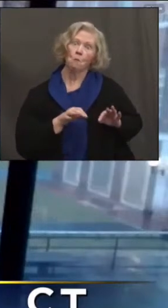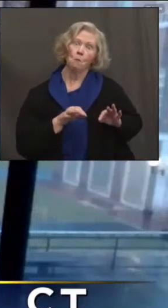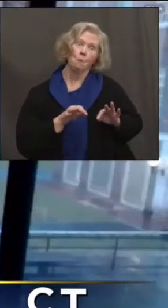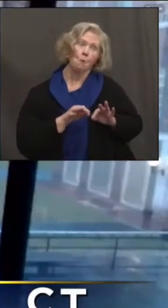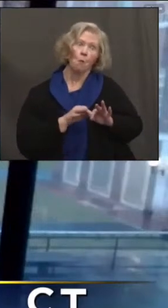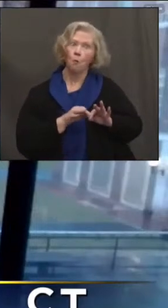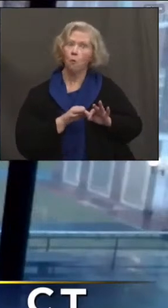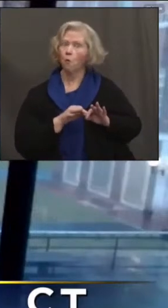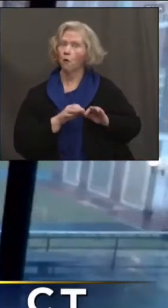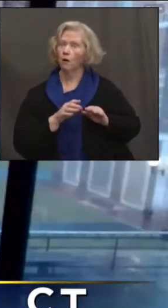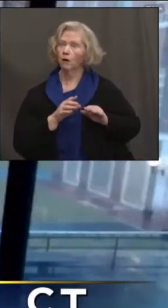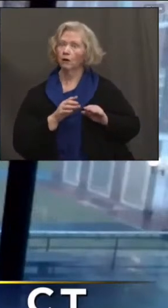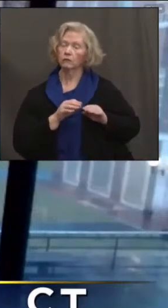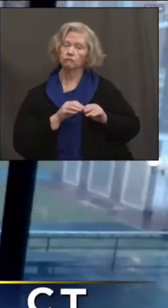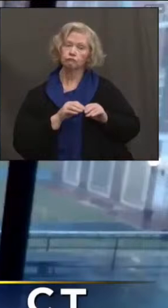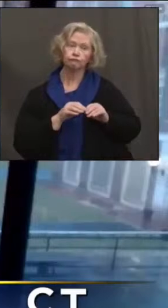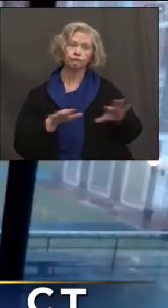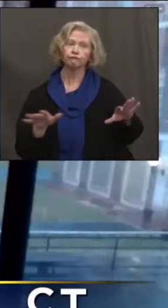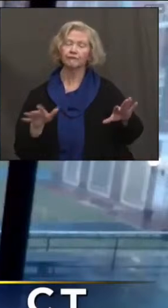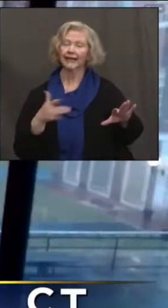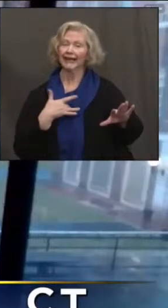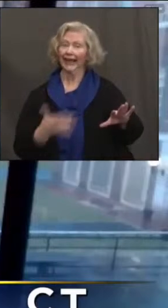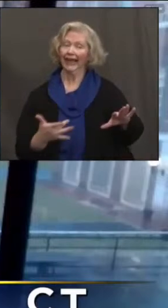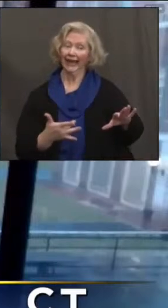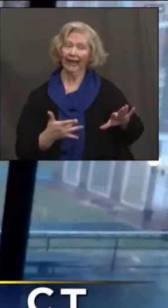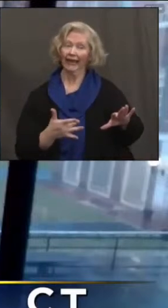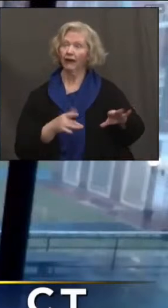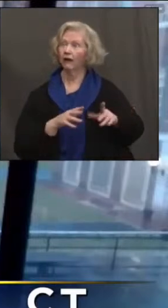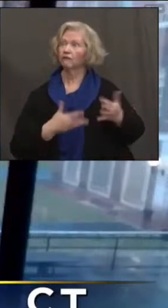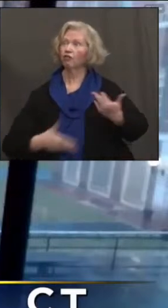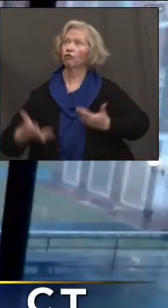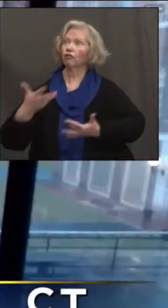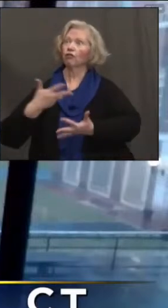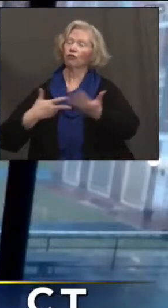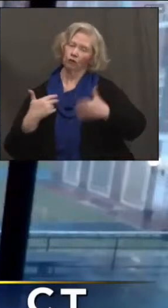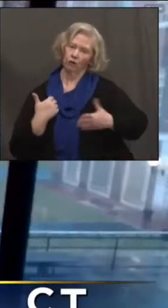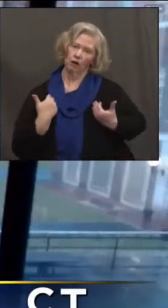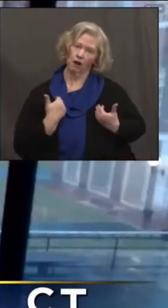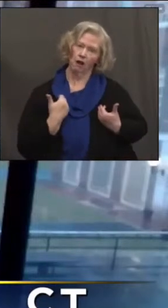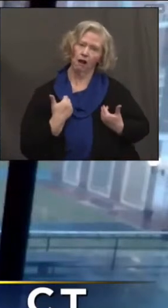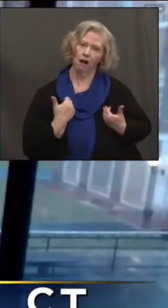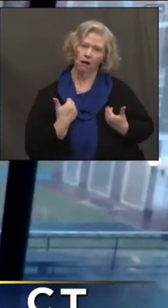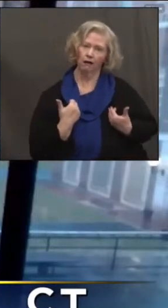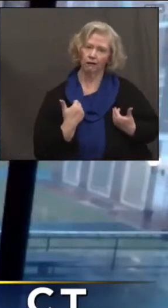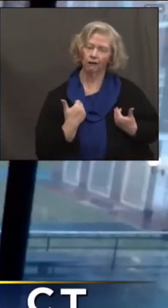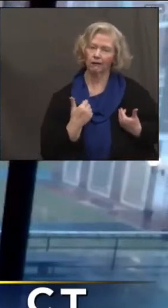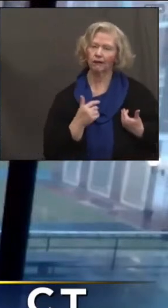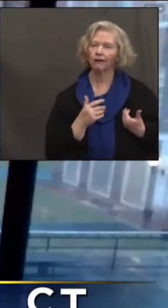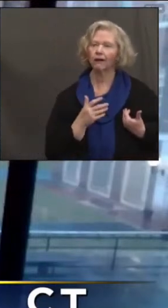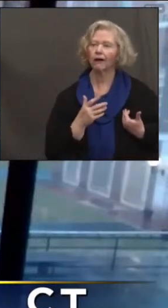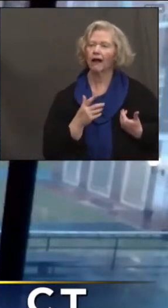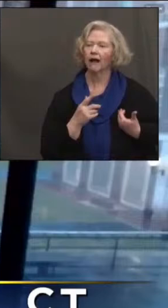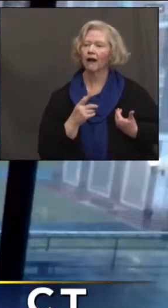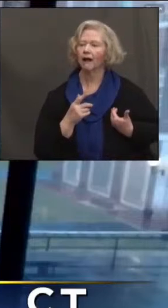the young adults, 20 to 29-year-olds, and perhaps some of the older adolescents, or